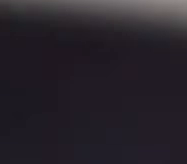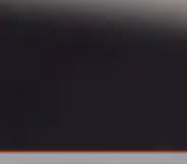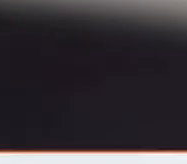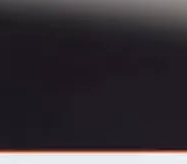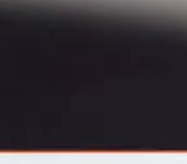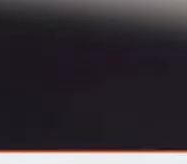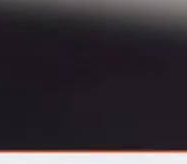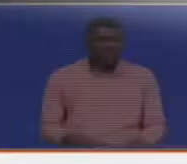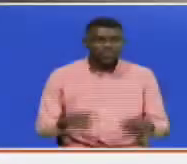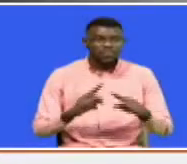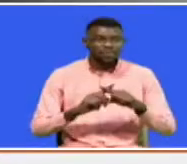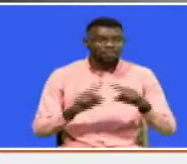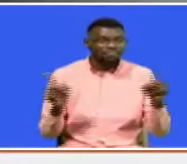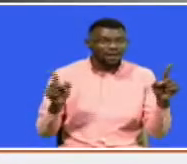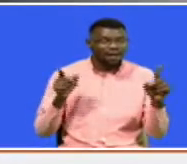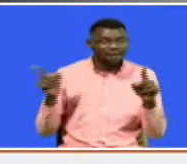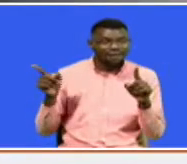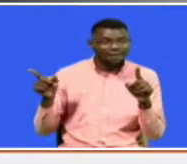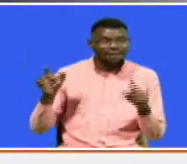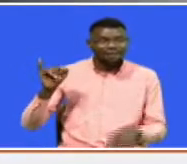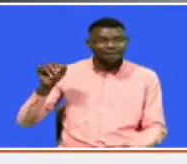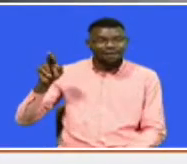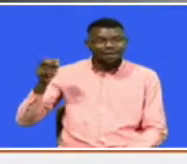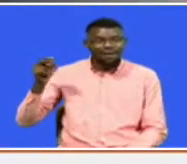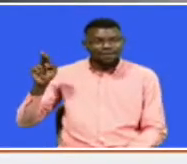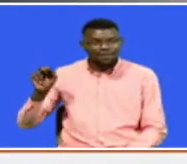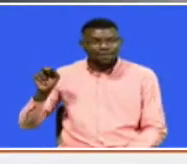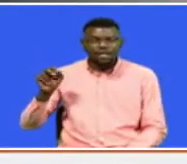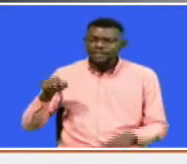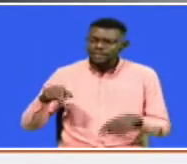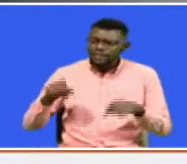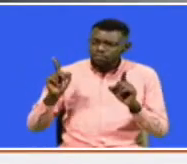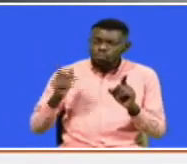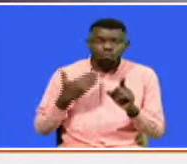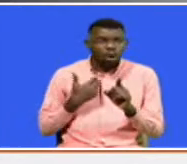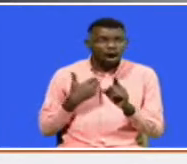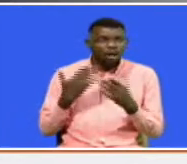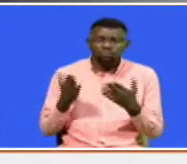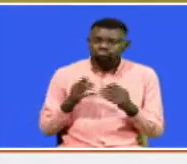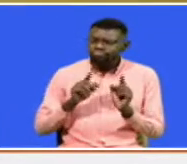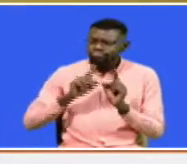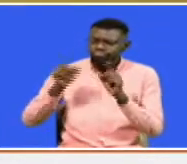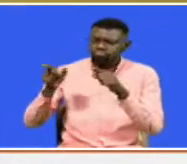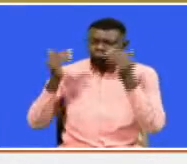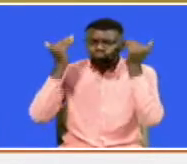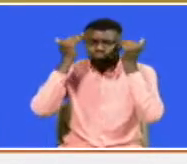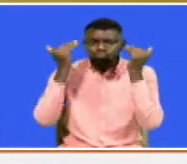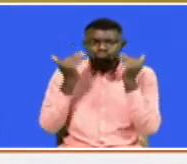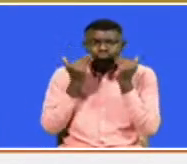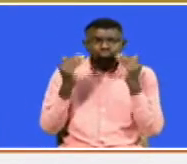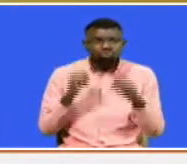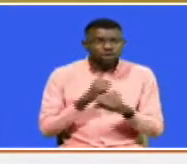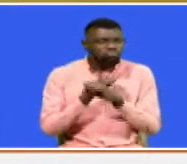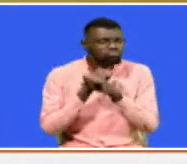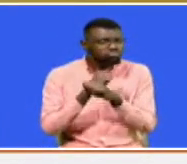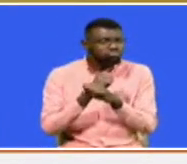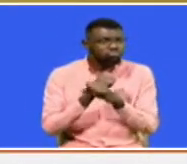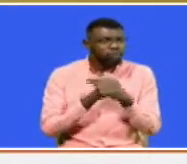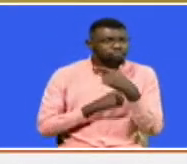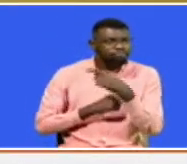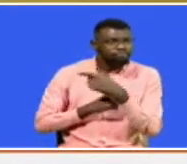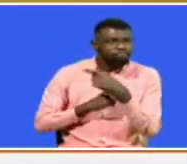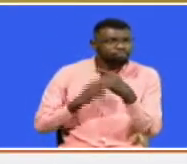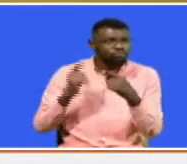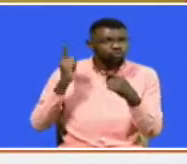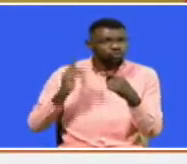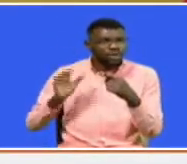but suspended Commissioner Irene Masit has stuck to her gun, moving to court to challenge her removal. Masit, through